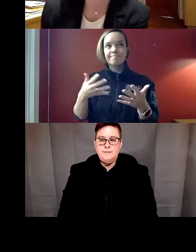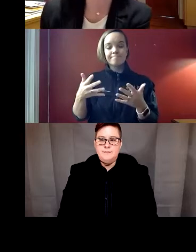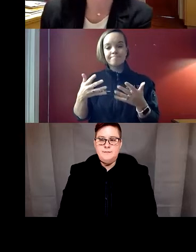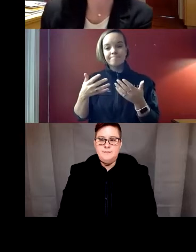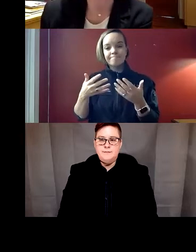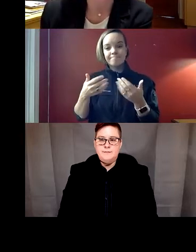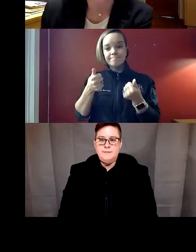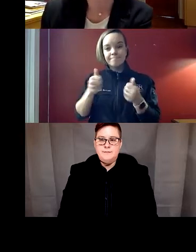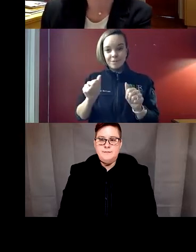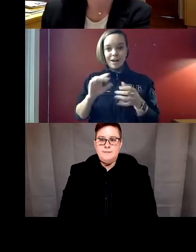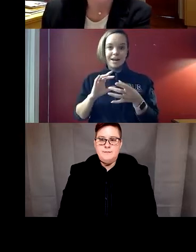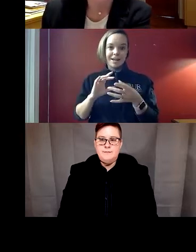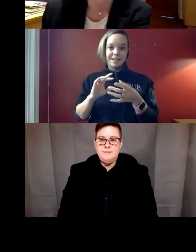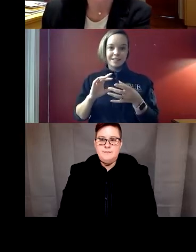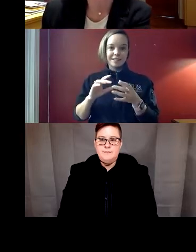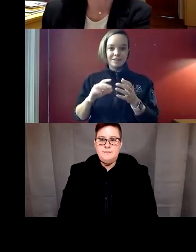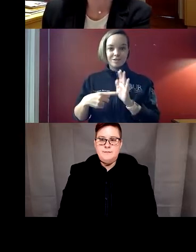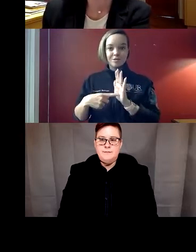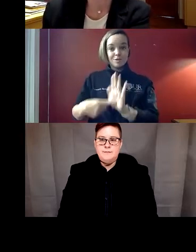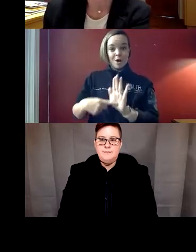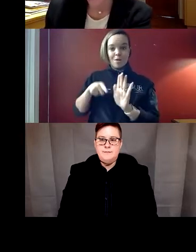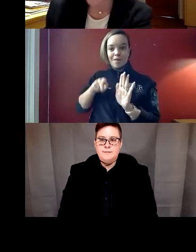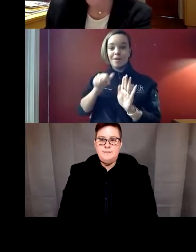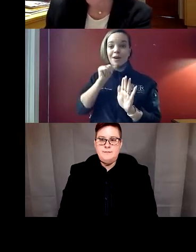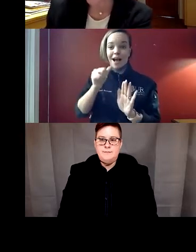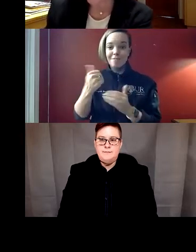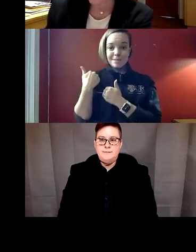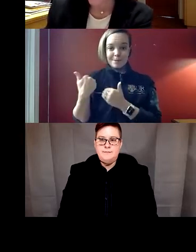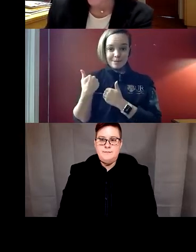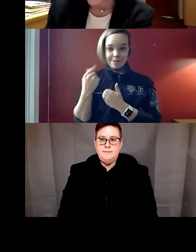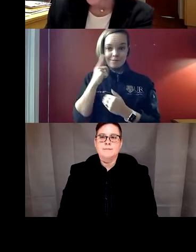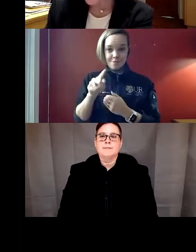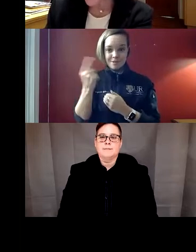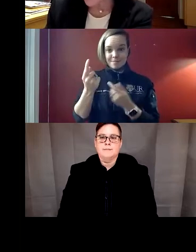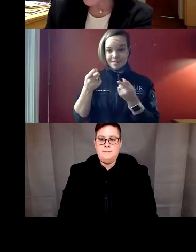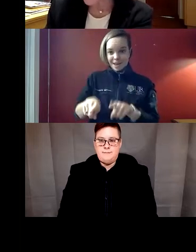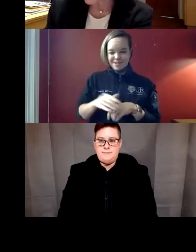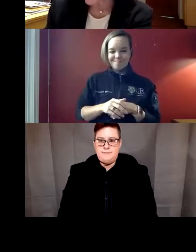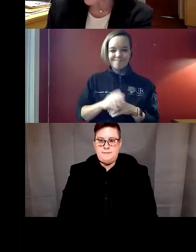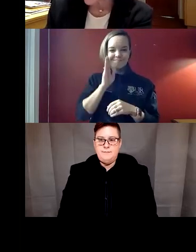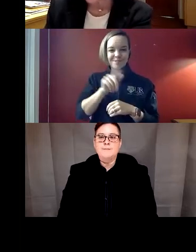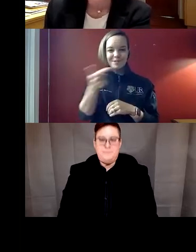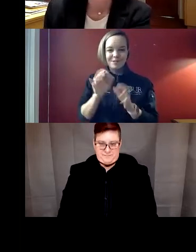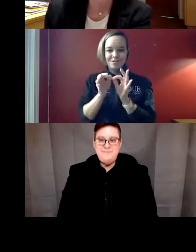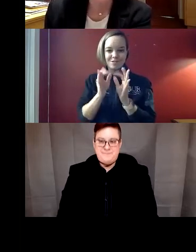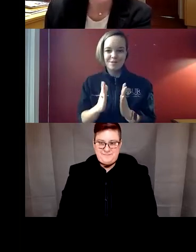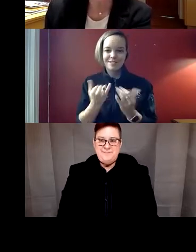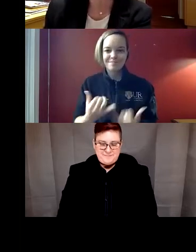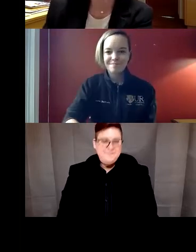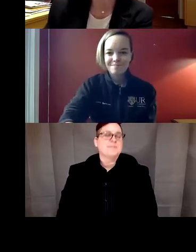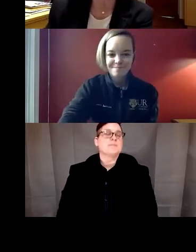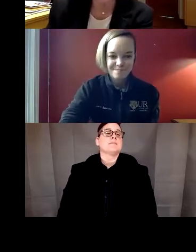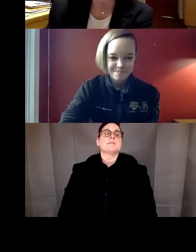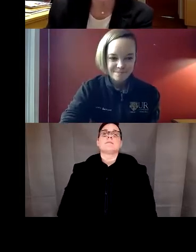say that they were not responsible for what happened. So they said